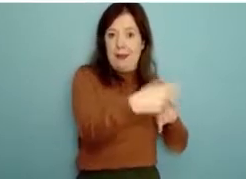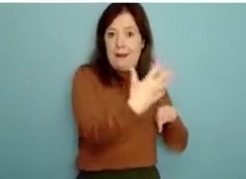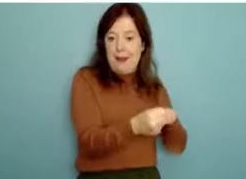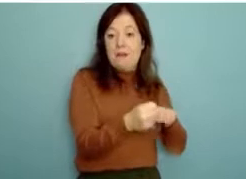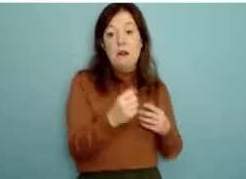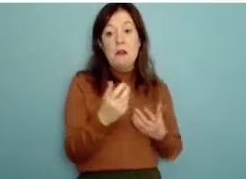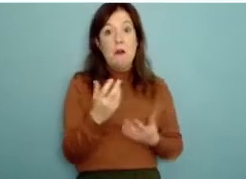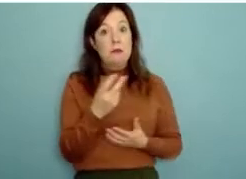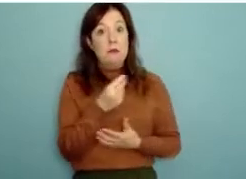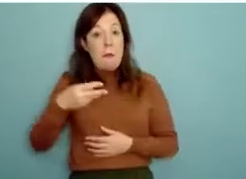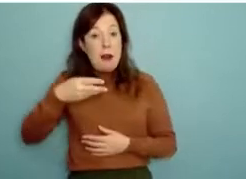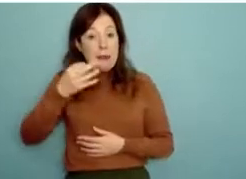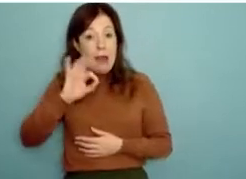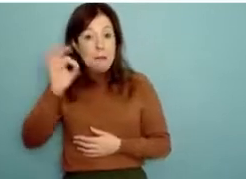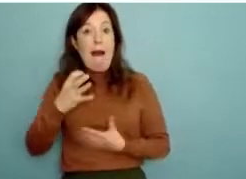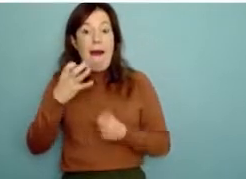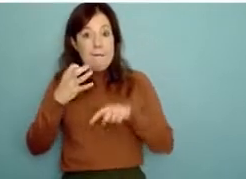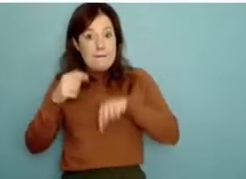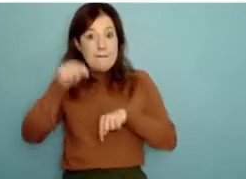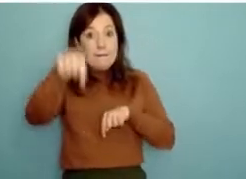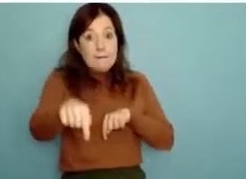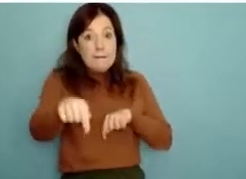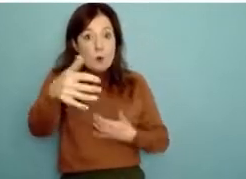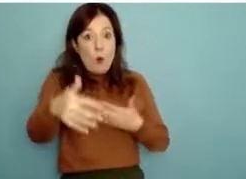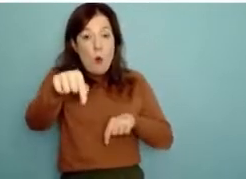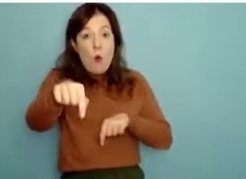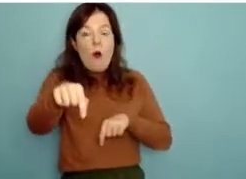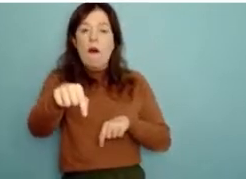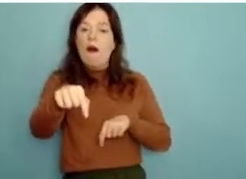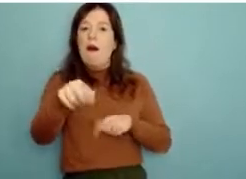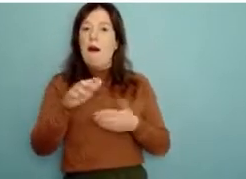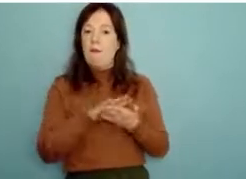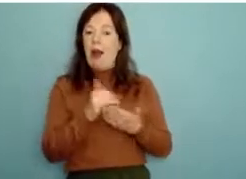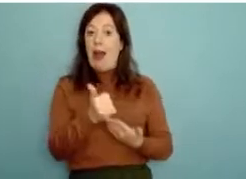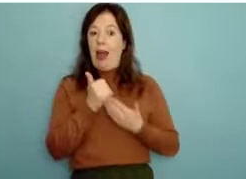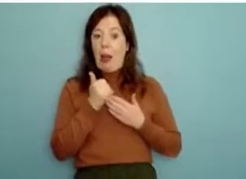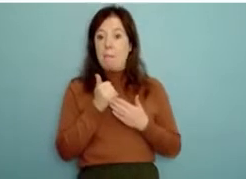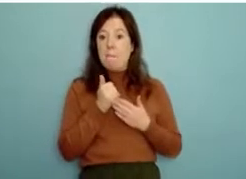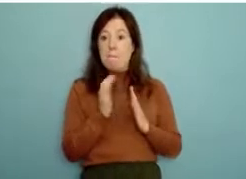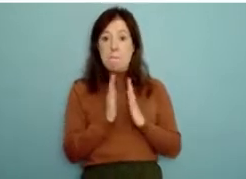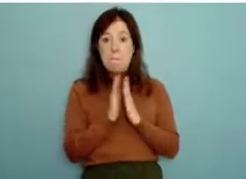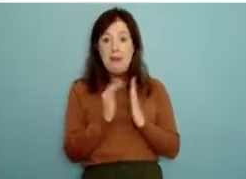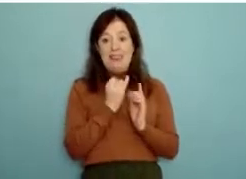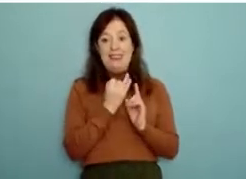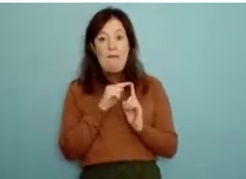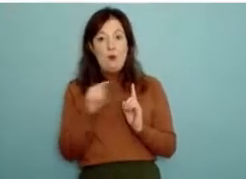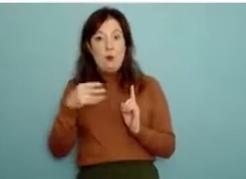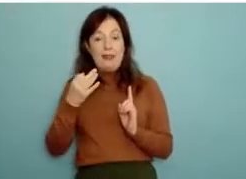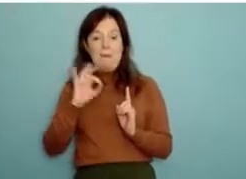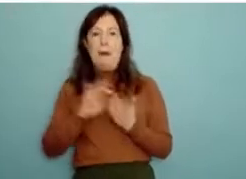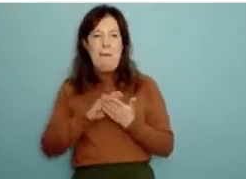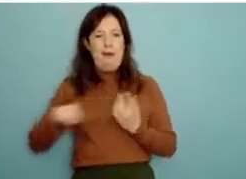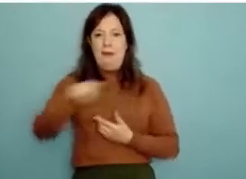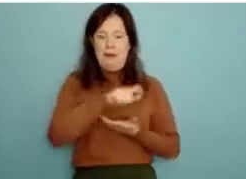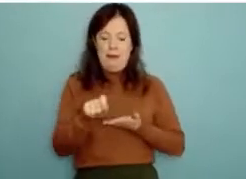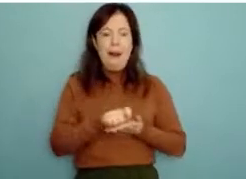98%. So this was definitely giving us a clue that this wasn't something that people were objecting to.